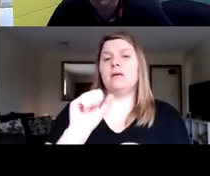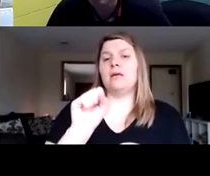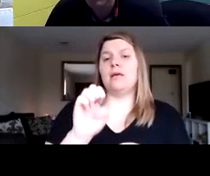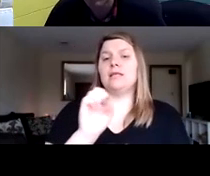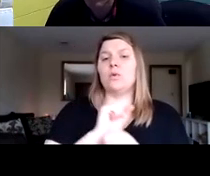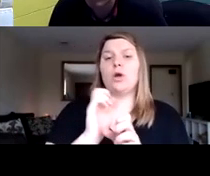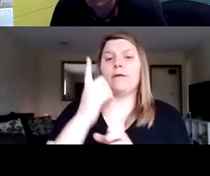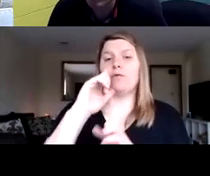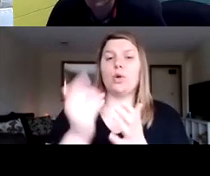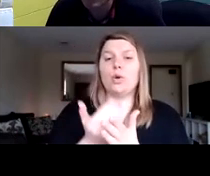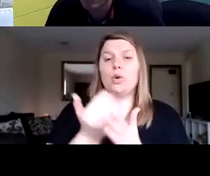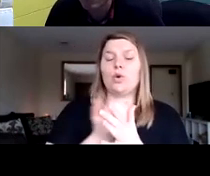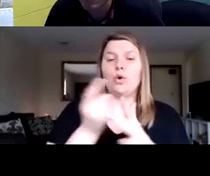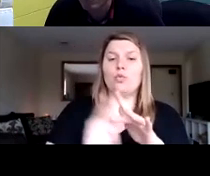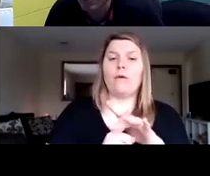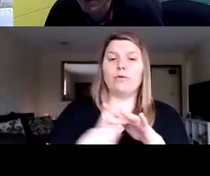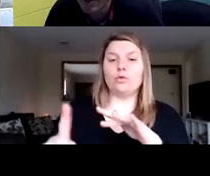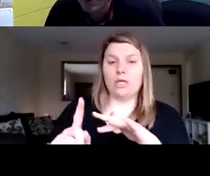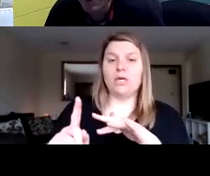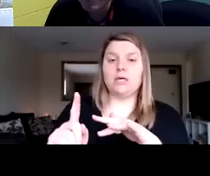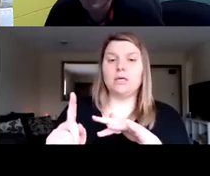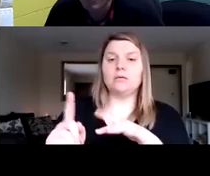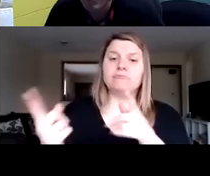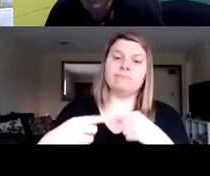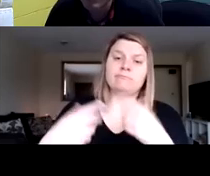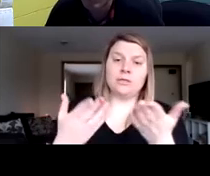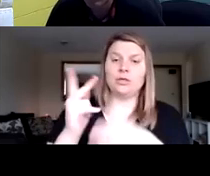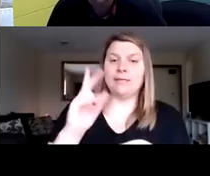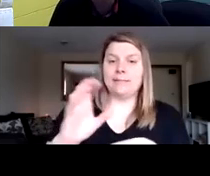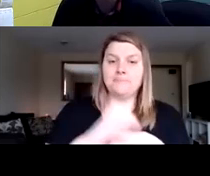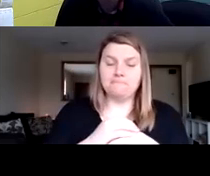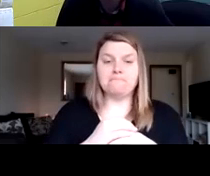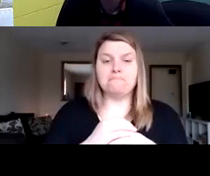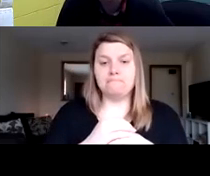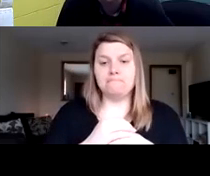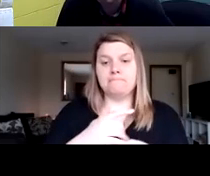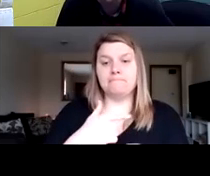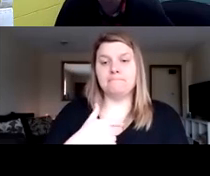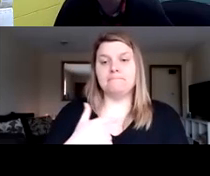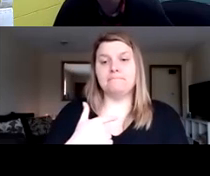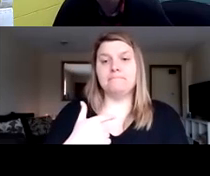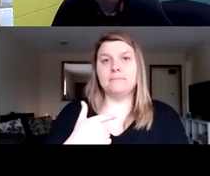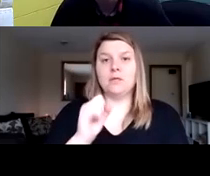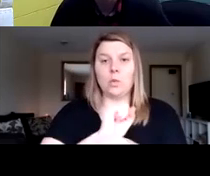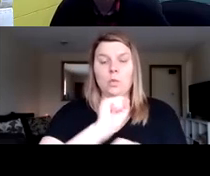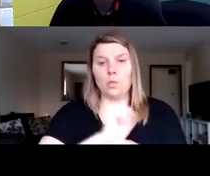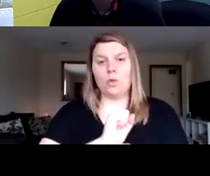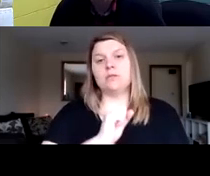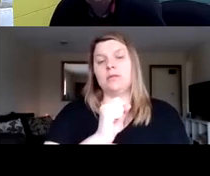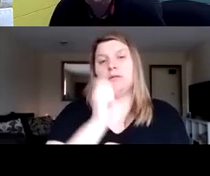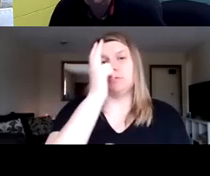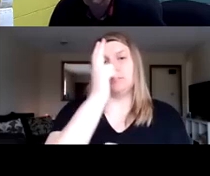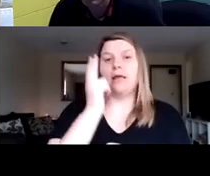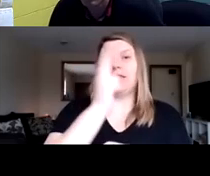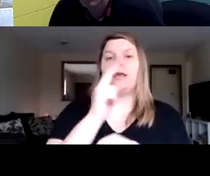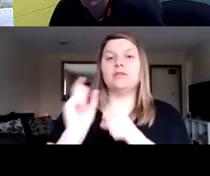arrived refugees in Kansas City. And so I was at Catholic Charities, and I'll kind of go more